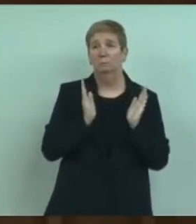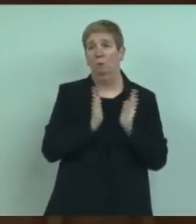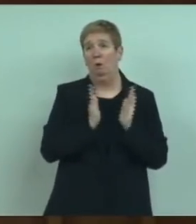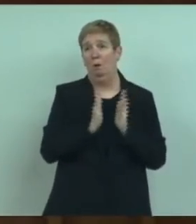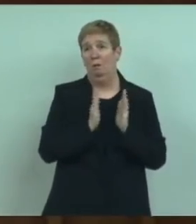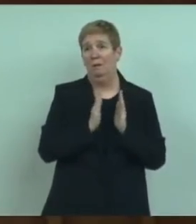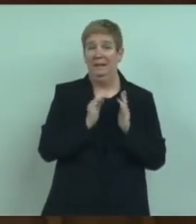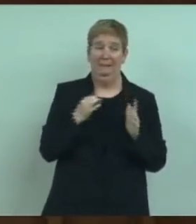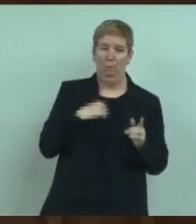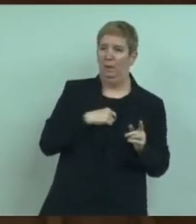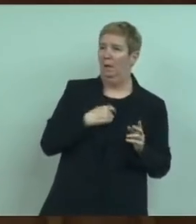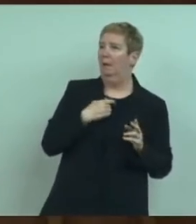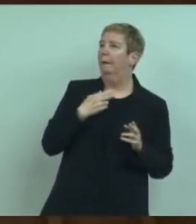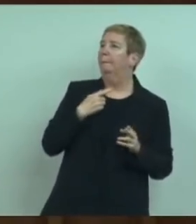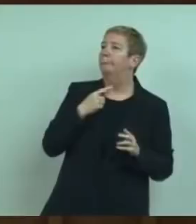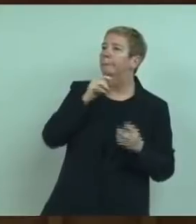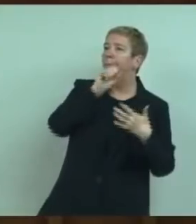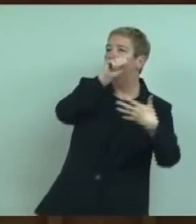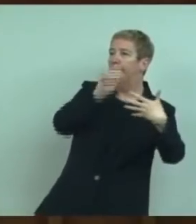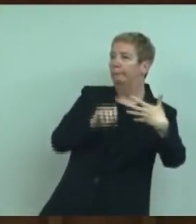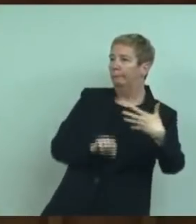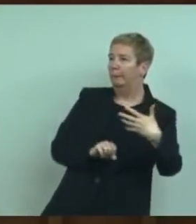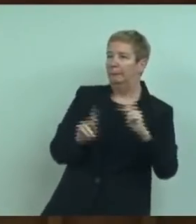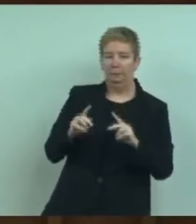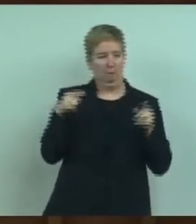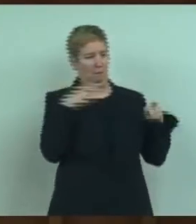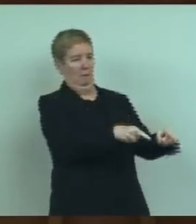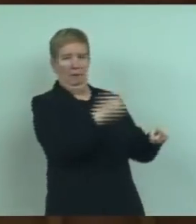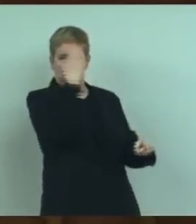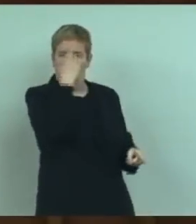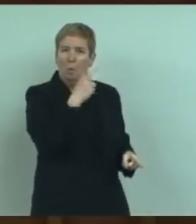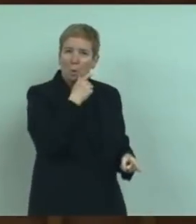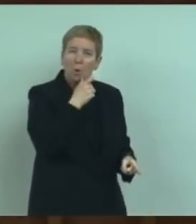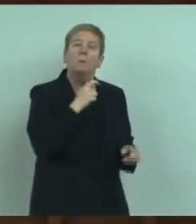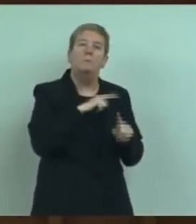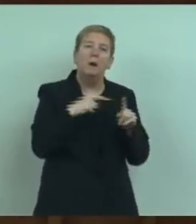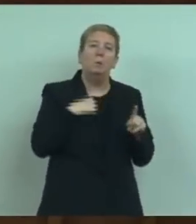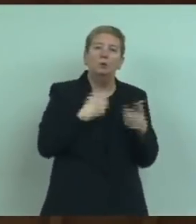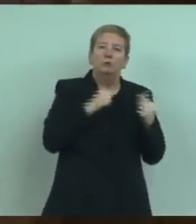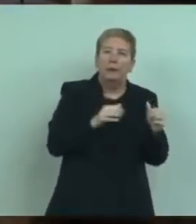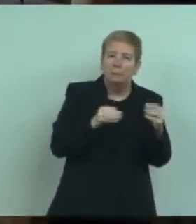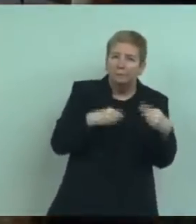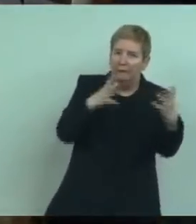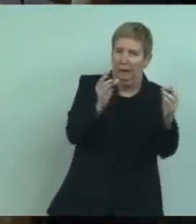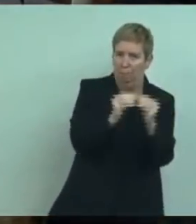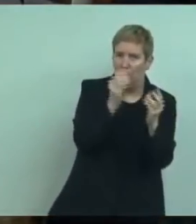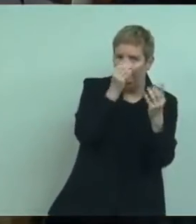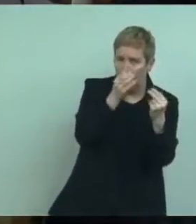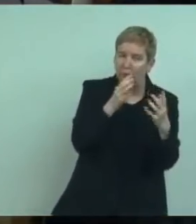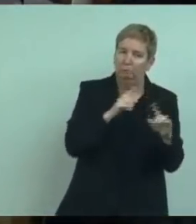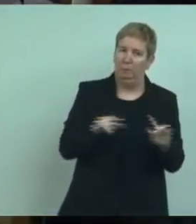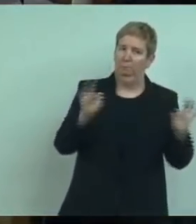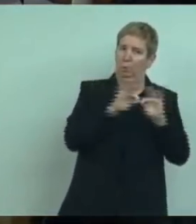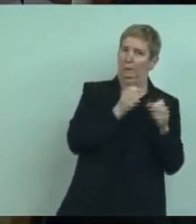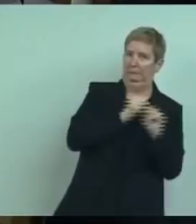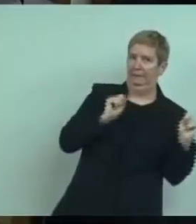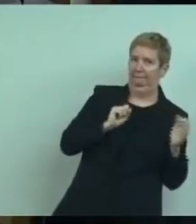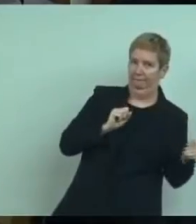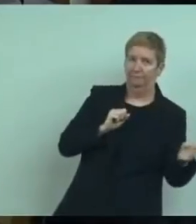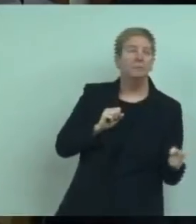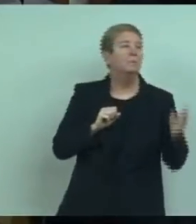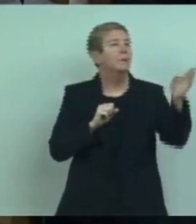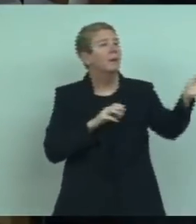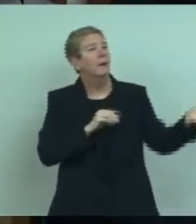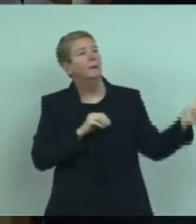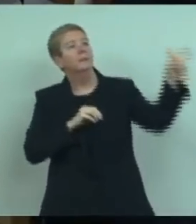soon. There have been a lot of requests to me to provide that, and we will do that as soon as we can. And Dr. Grace has more information. Thank